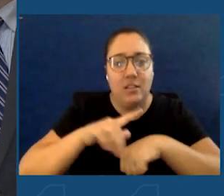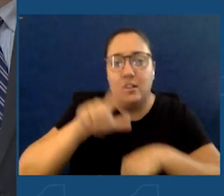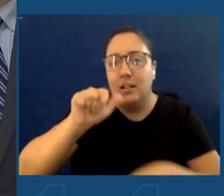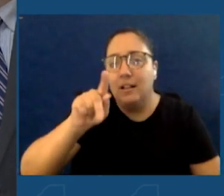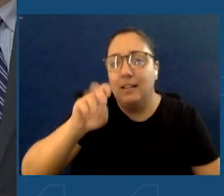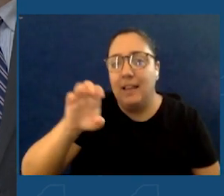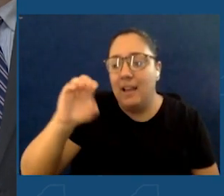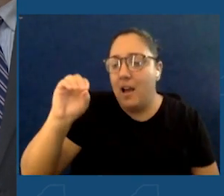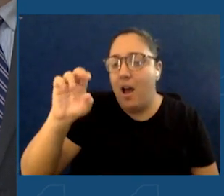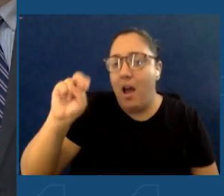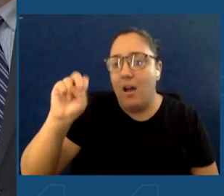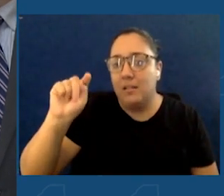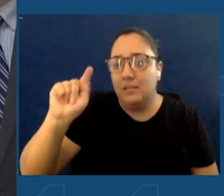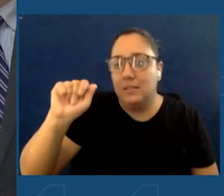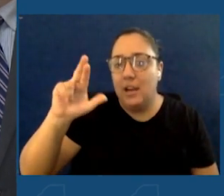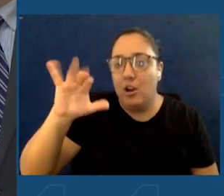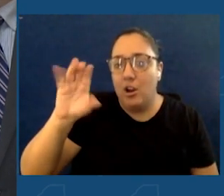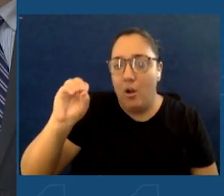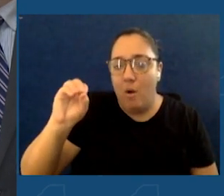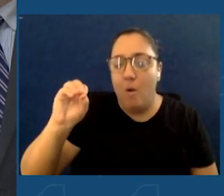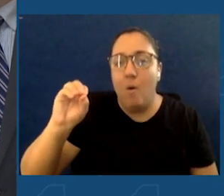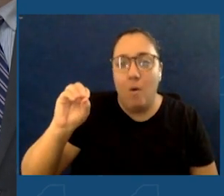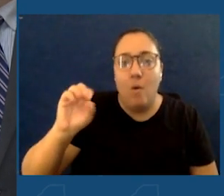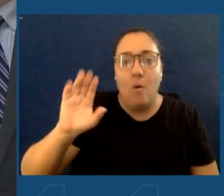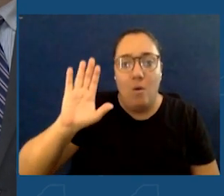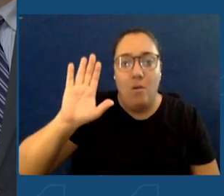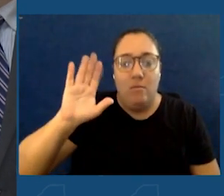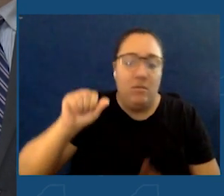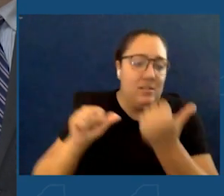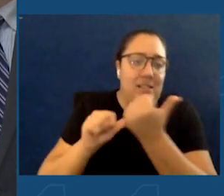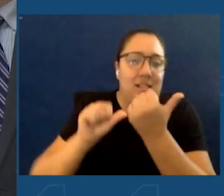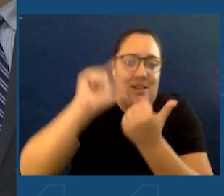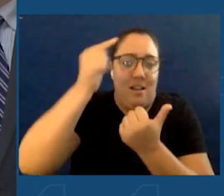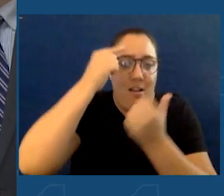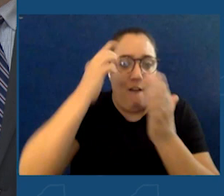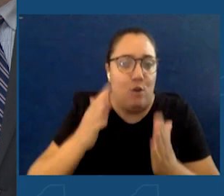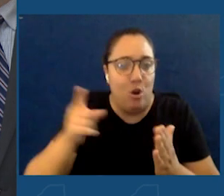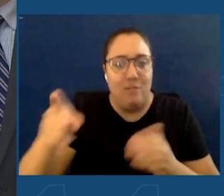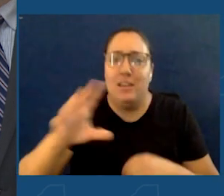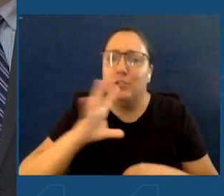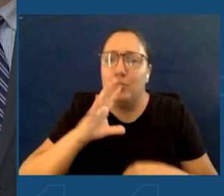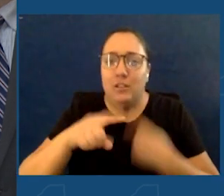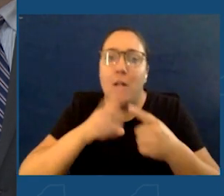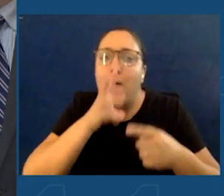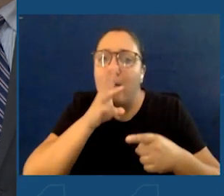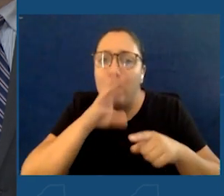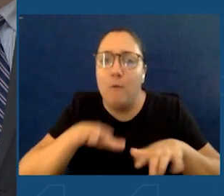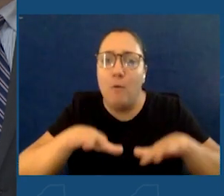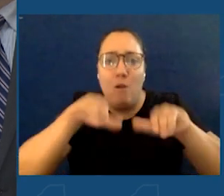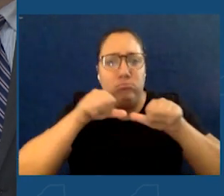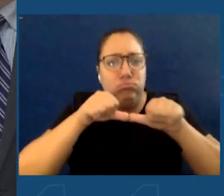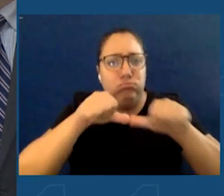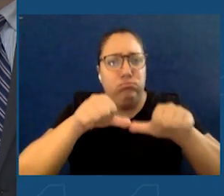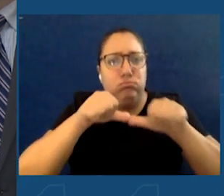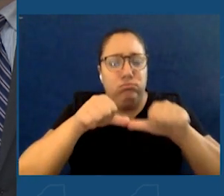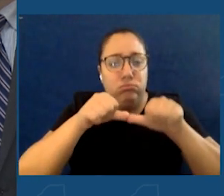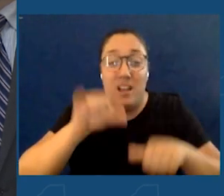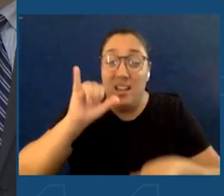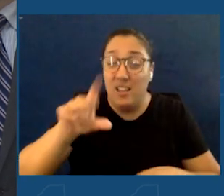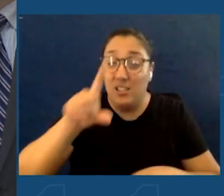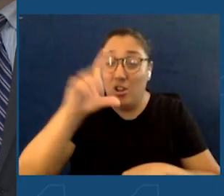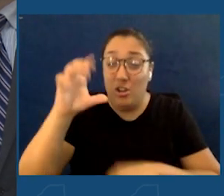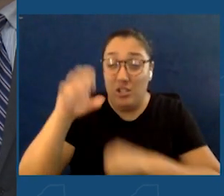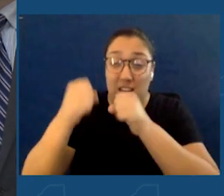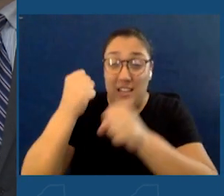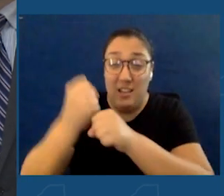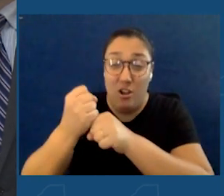governor talking about floodwaters that were just never-ending. And they said, well, this is a 100-year storm back in